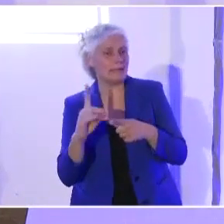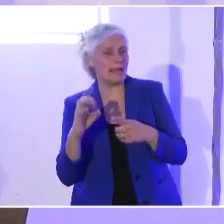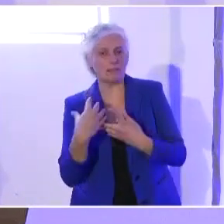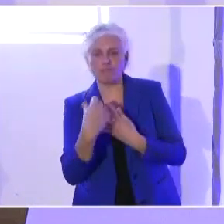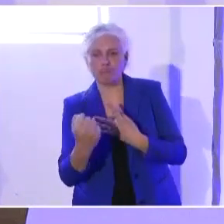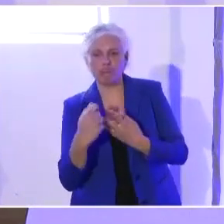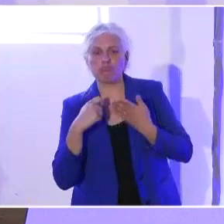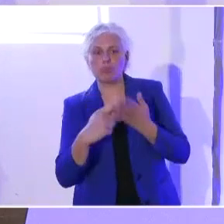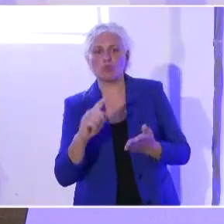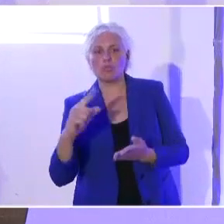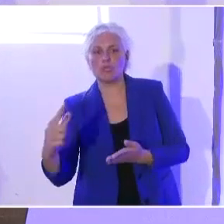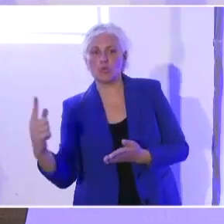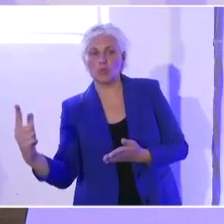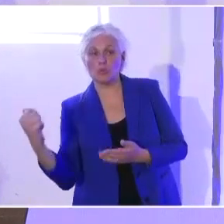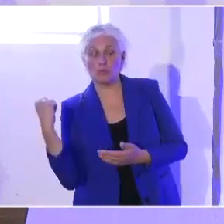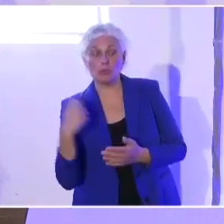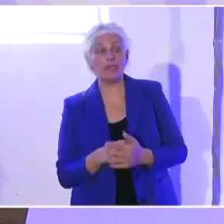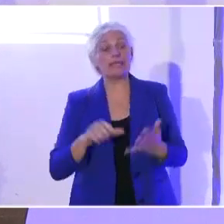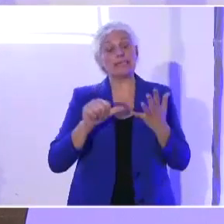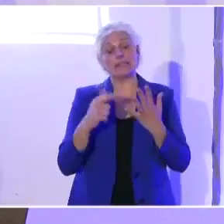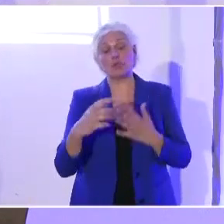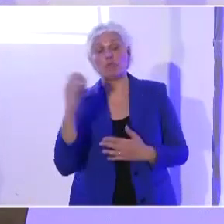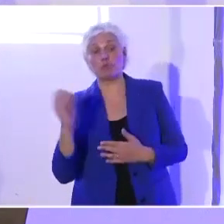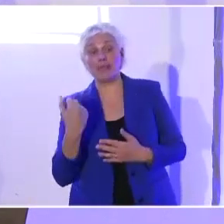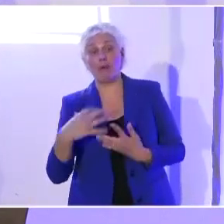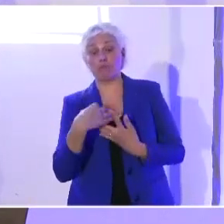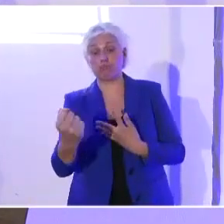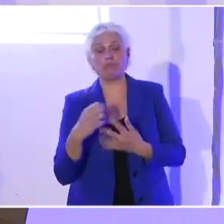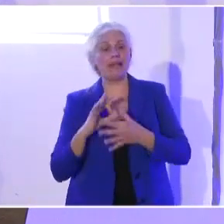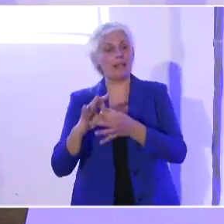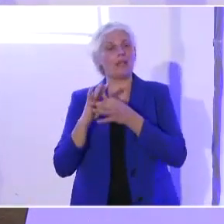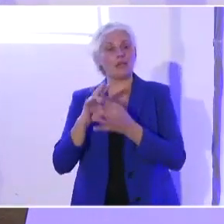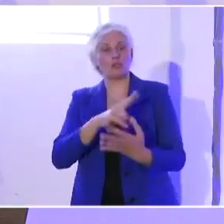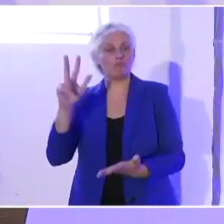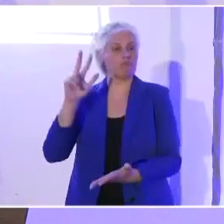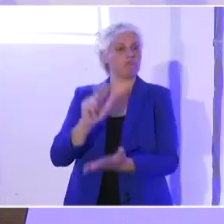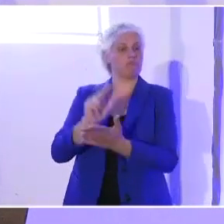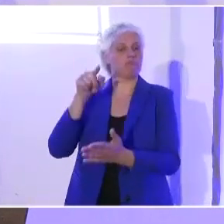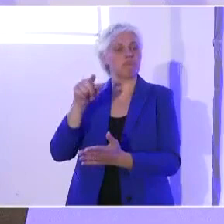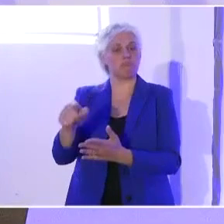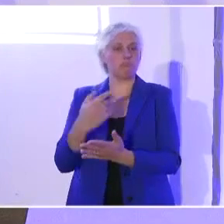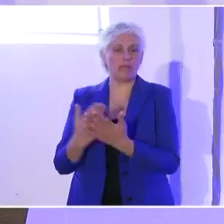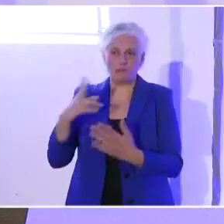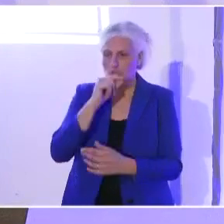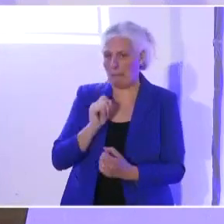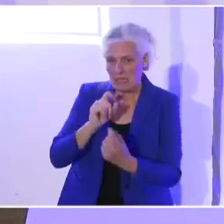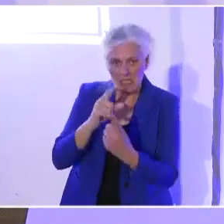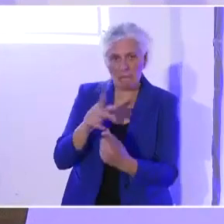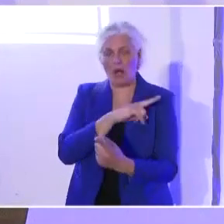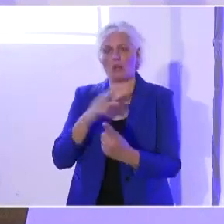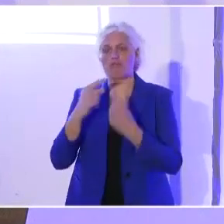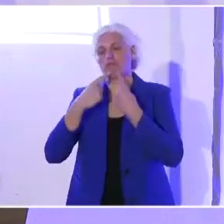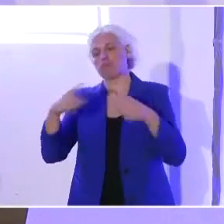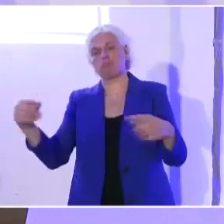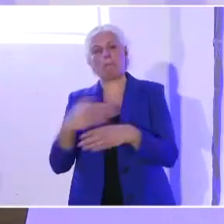in 2022, about 62% of those breaches related to unauthorized disclosure by email or unauthorized disclosure